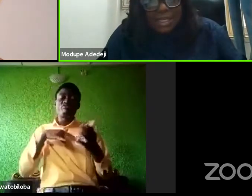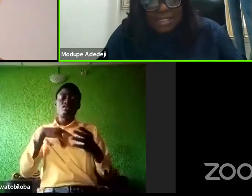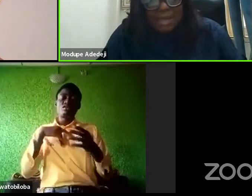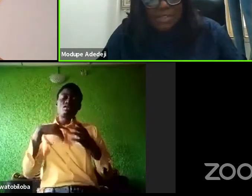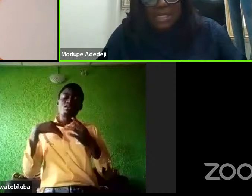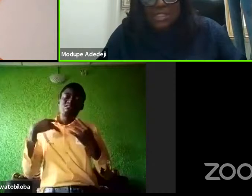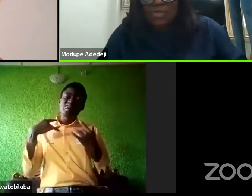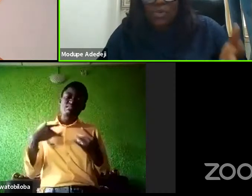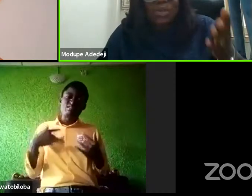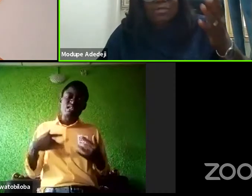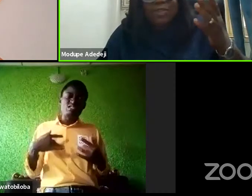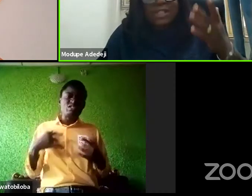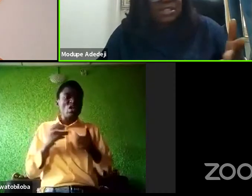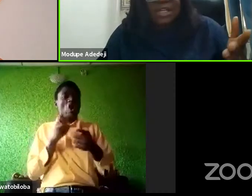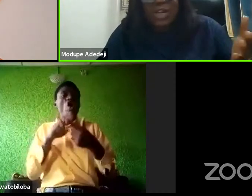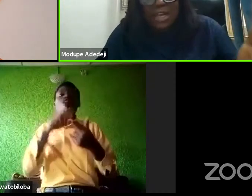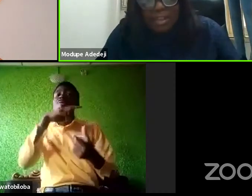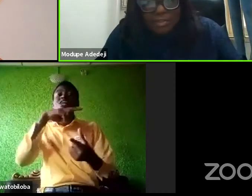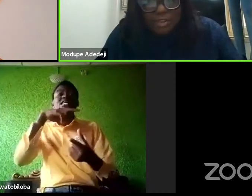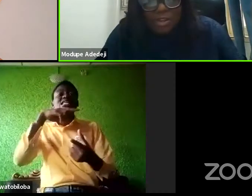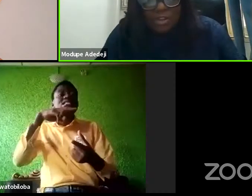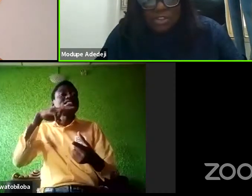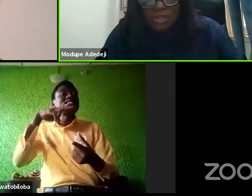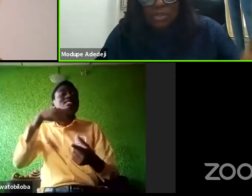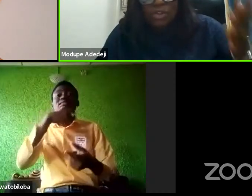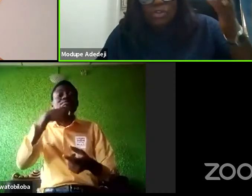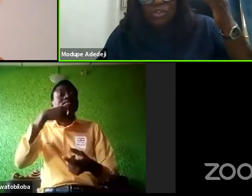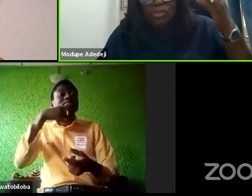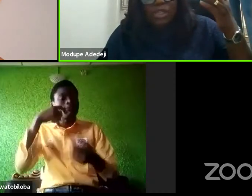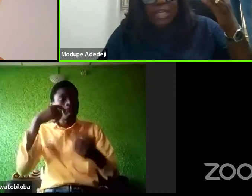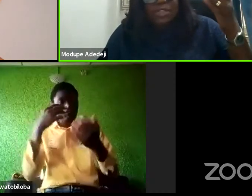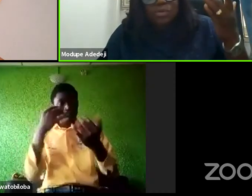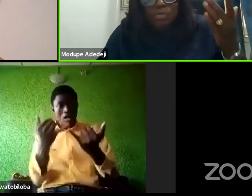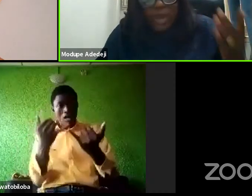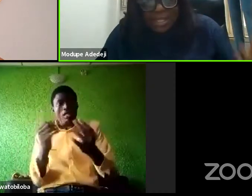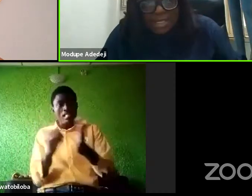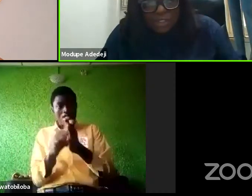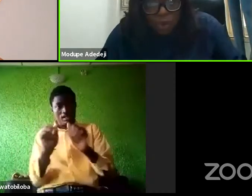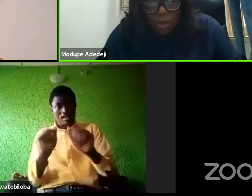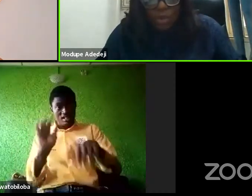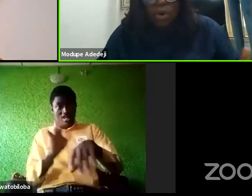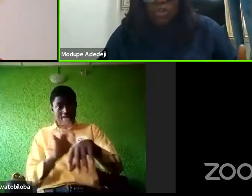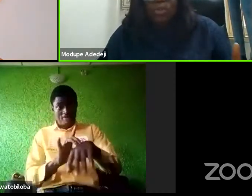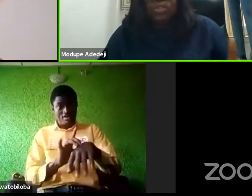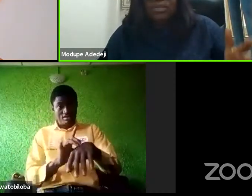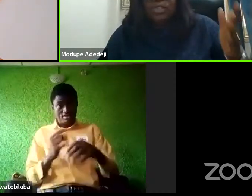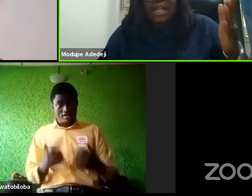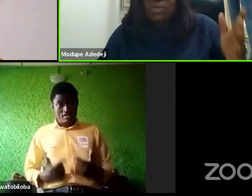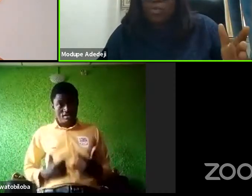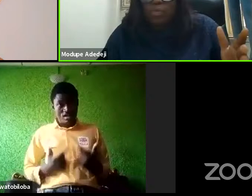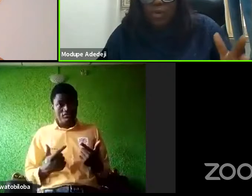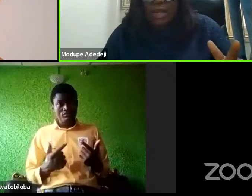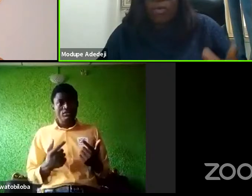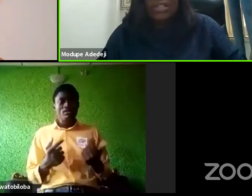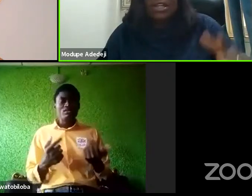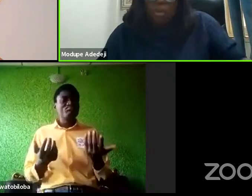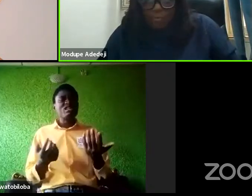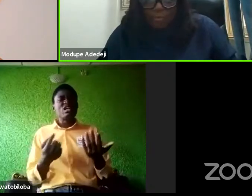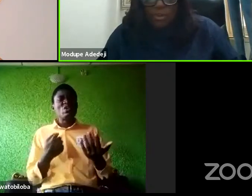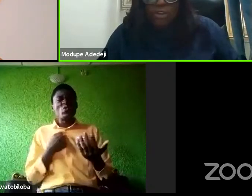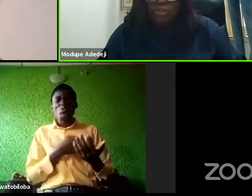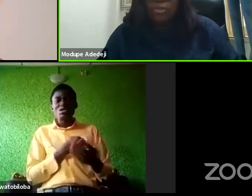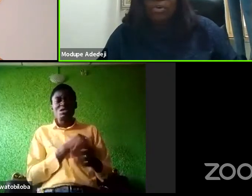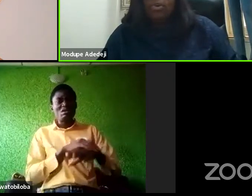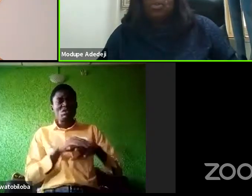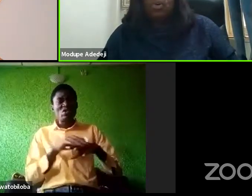vaginal dryness, that means that it's even going to affect the sexual life. You know, you don't get wet at all, or you don't even get wet